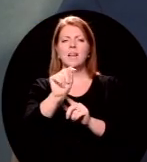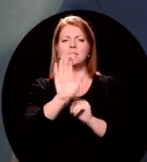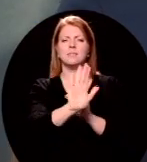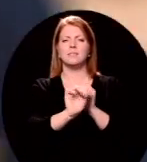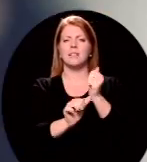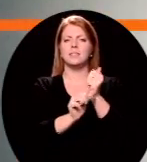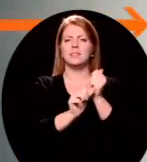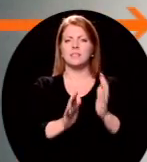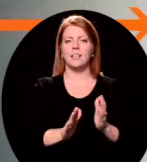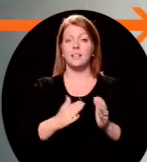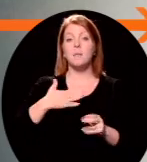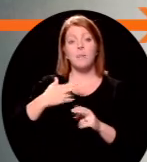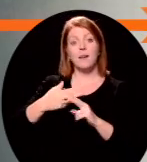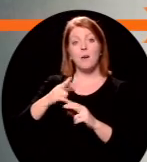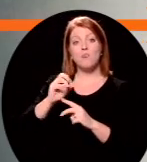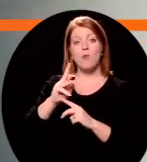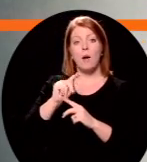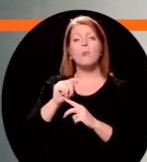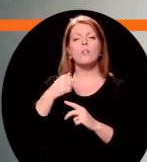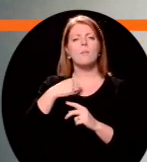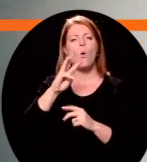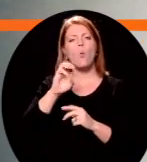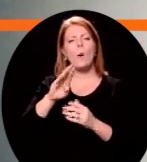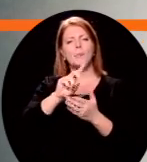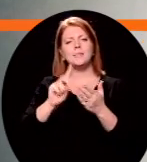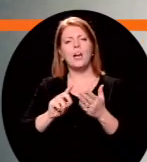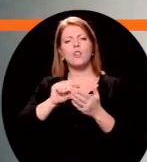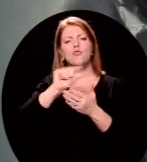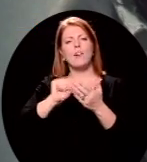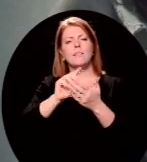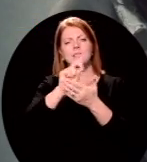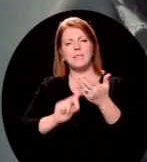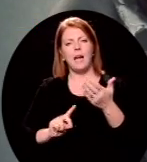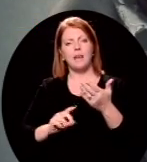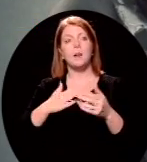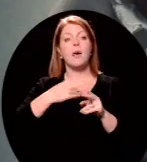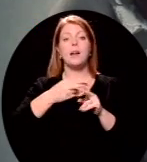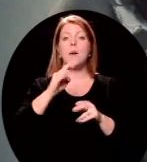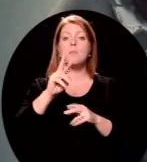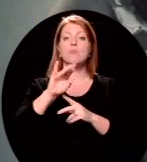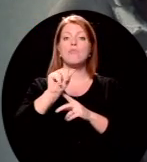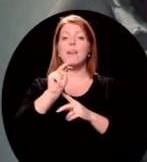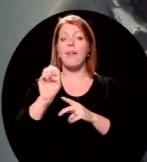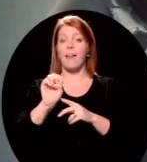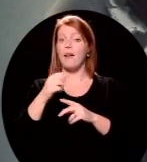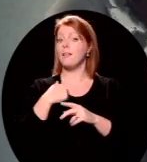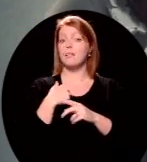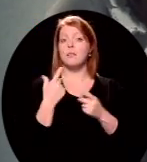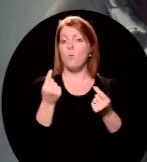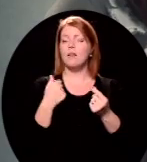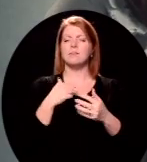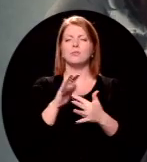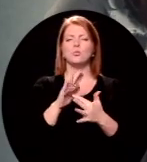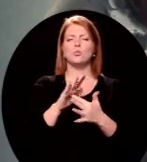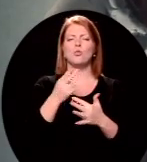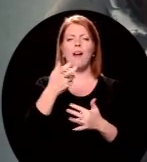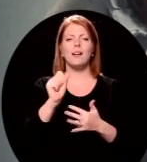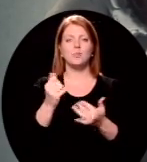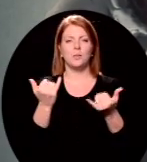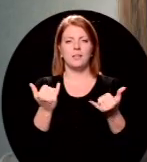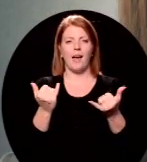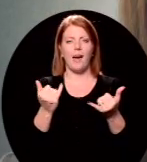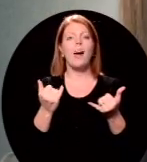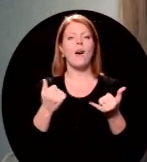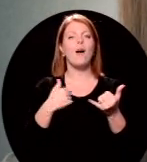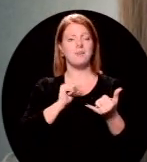vet assistant. My name is Robert. I'm a web and graphic designer. My name is Brianne. I am a junior in high